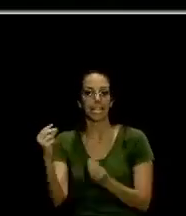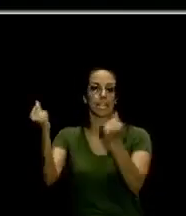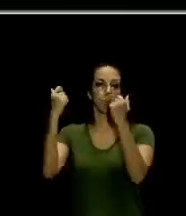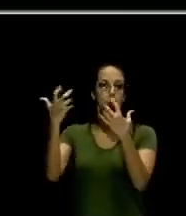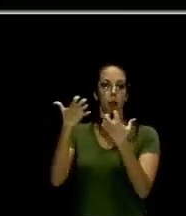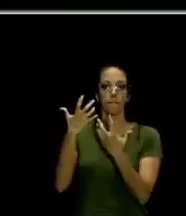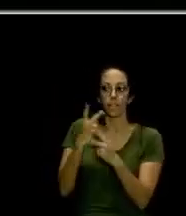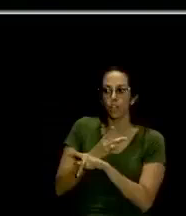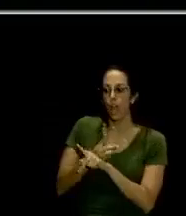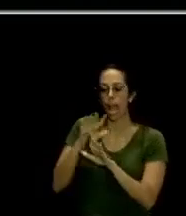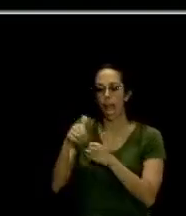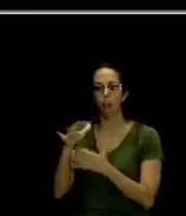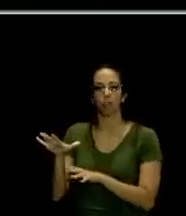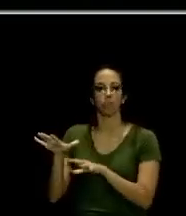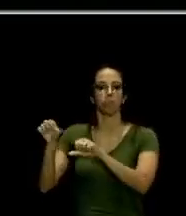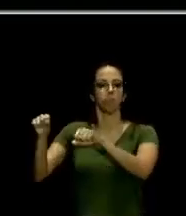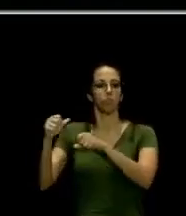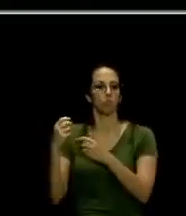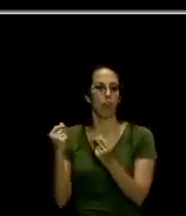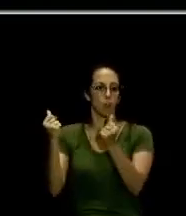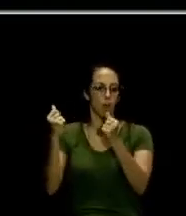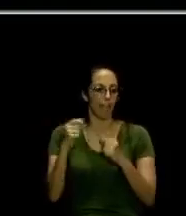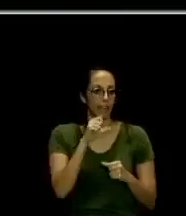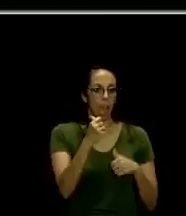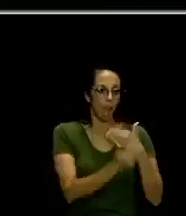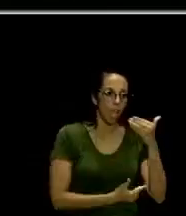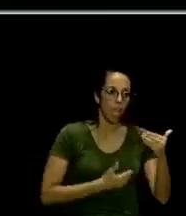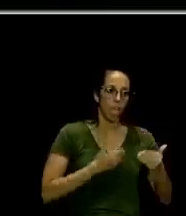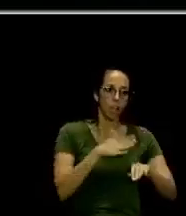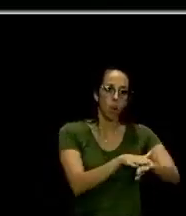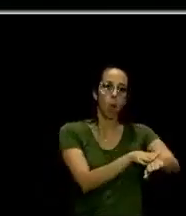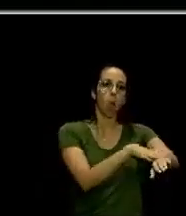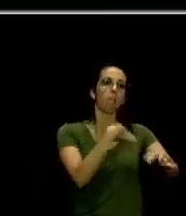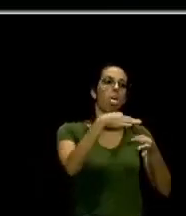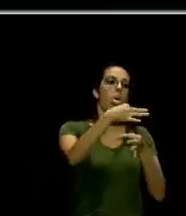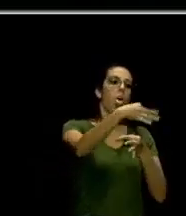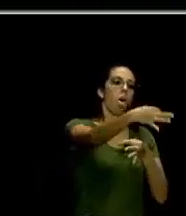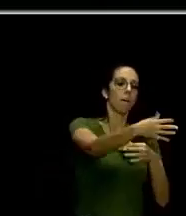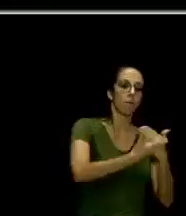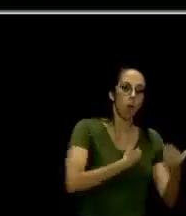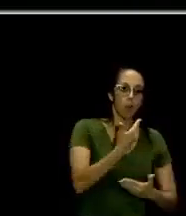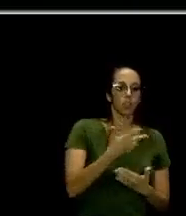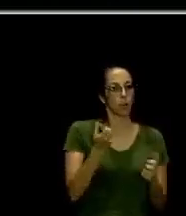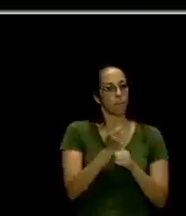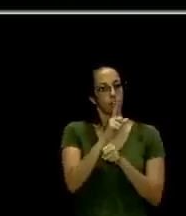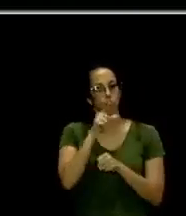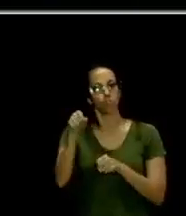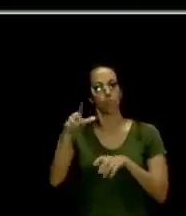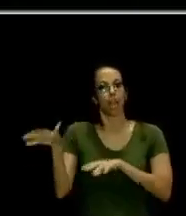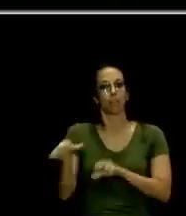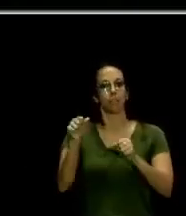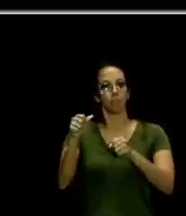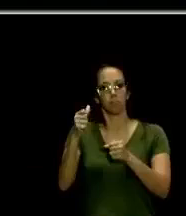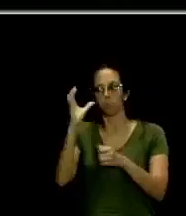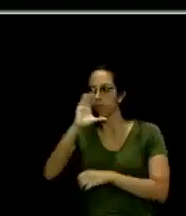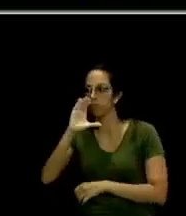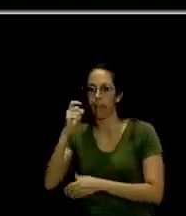that that's just a bridge to something better. We want to make sure that individuals can get the help when they need it, but it is